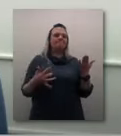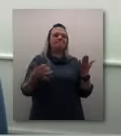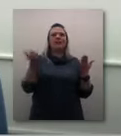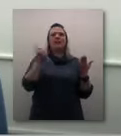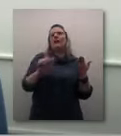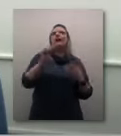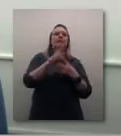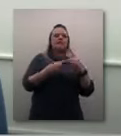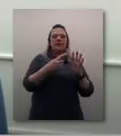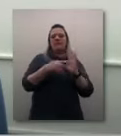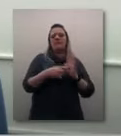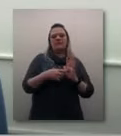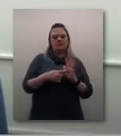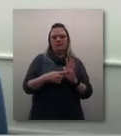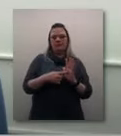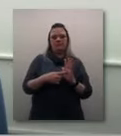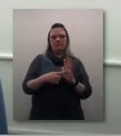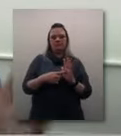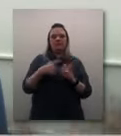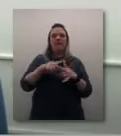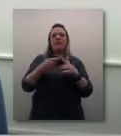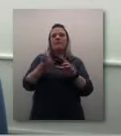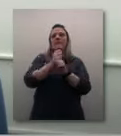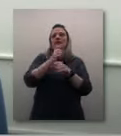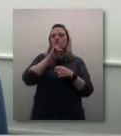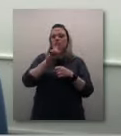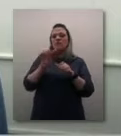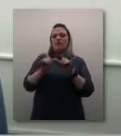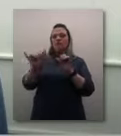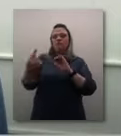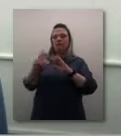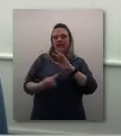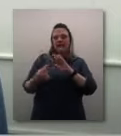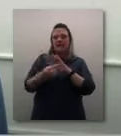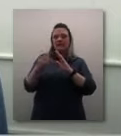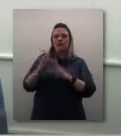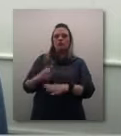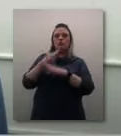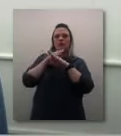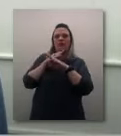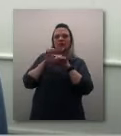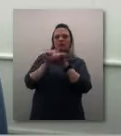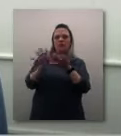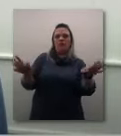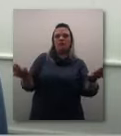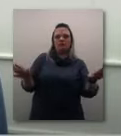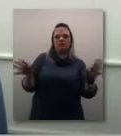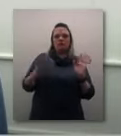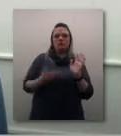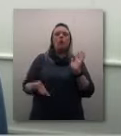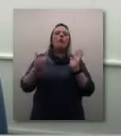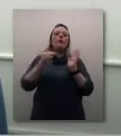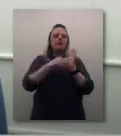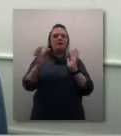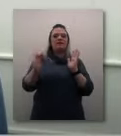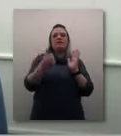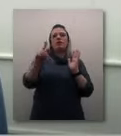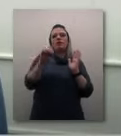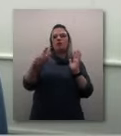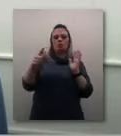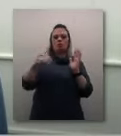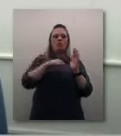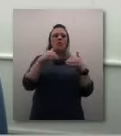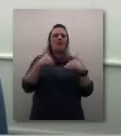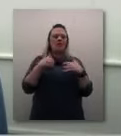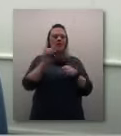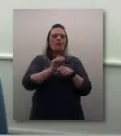type of symptoms, and then making sure that they're isolated to prevent transmission. So this is, again, another tool that we have